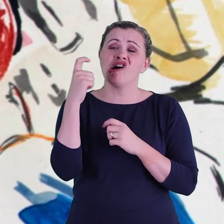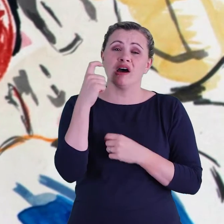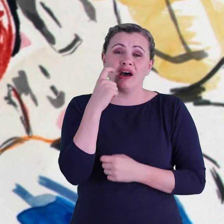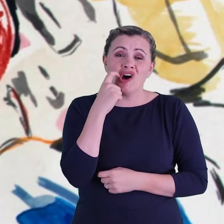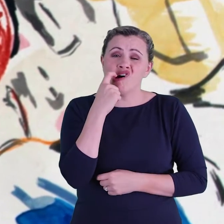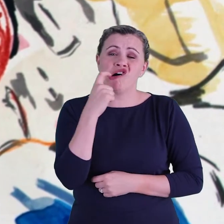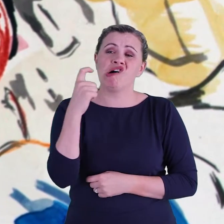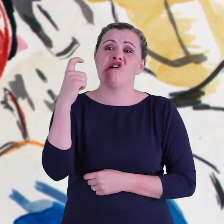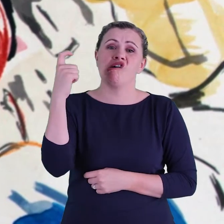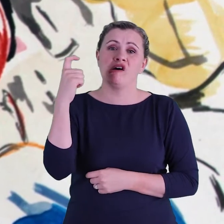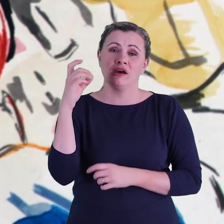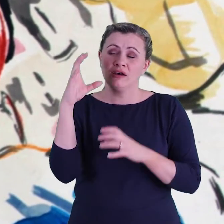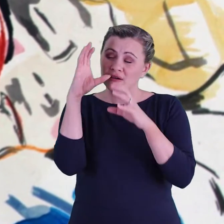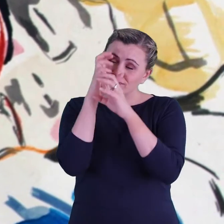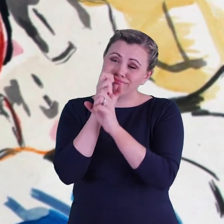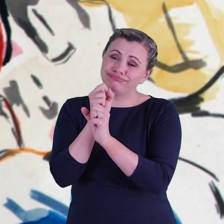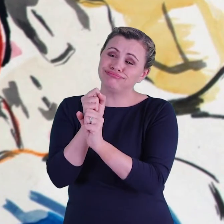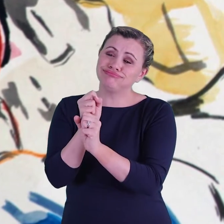right."